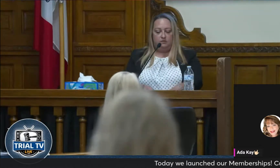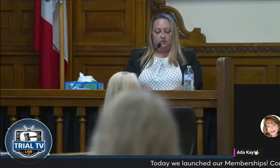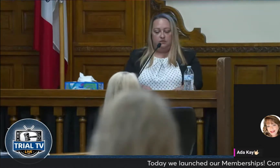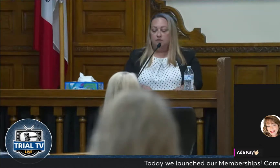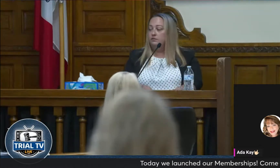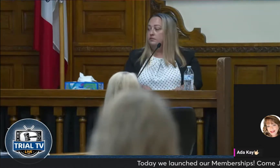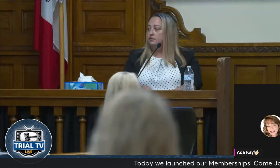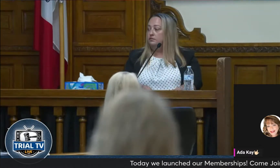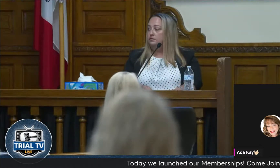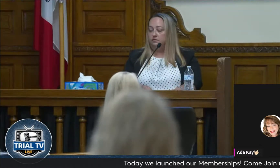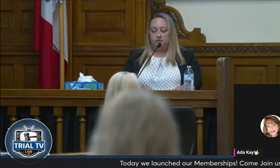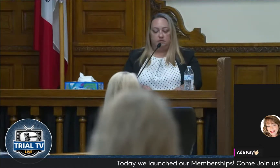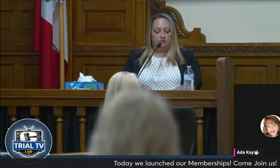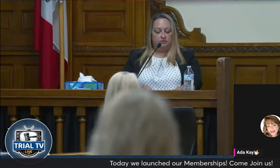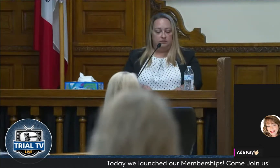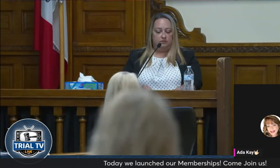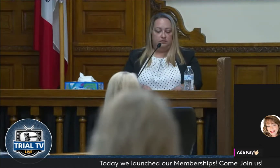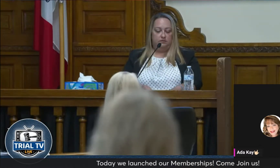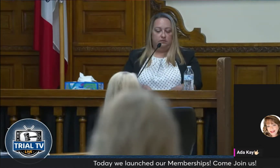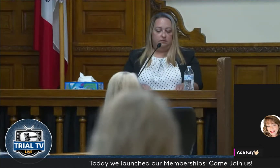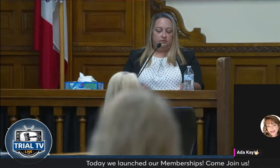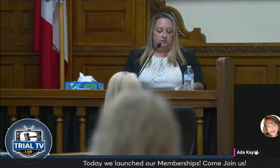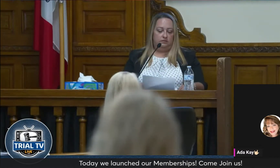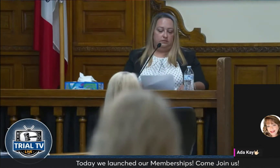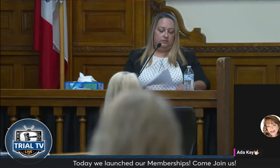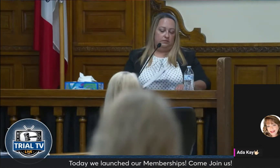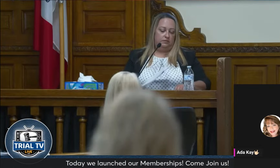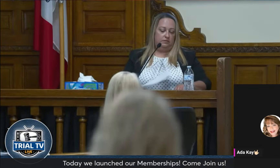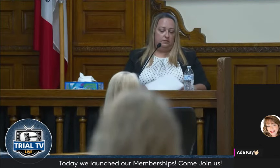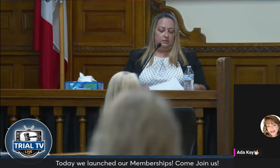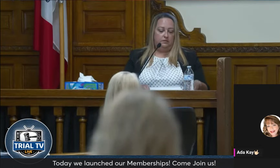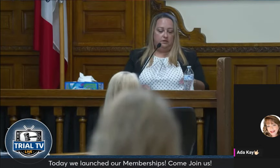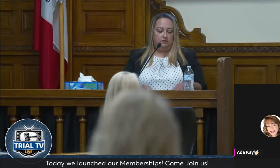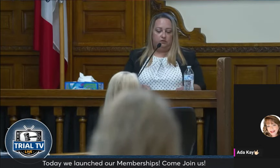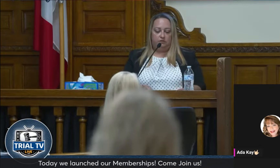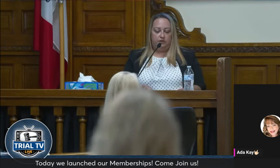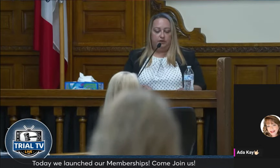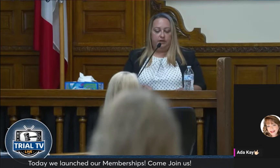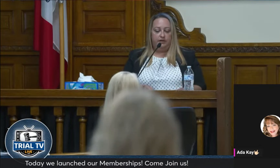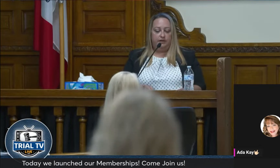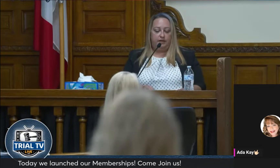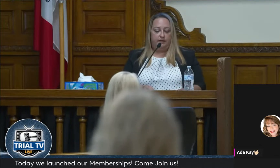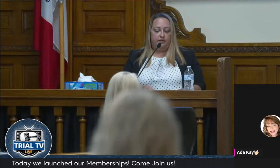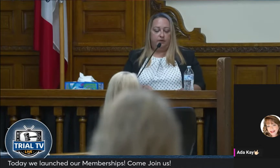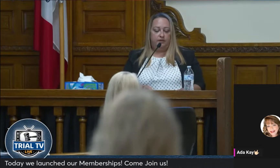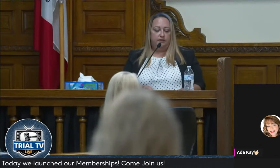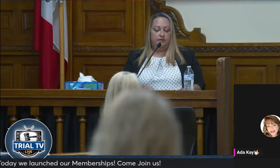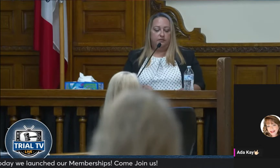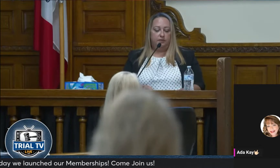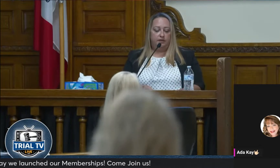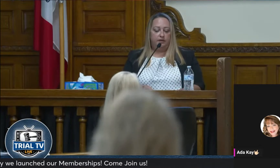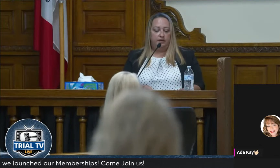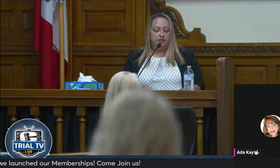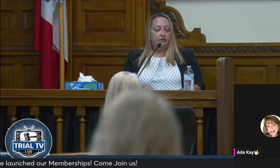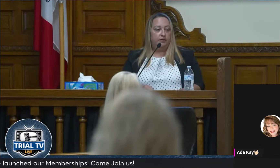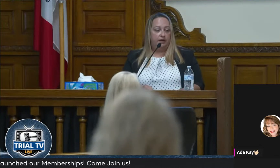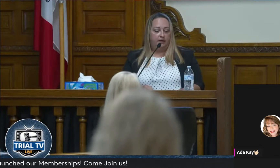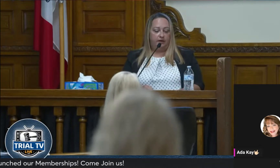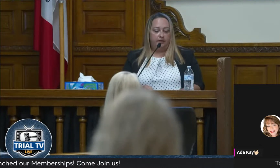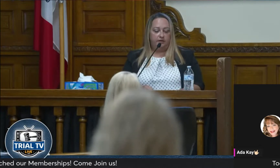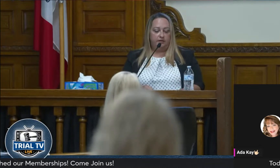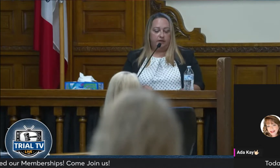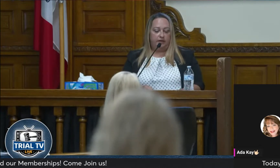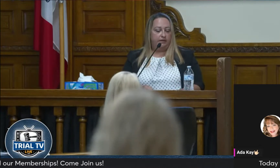in your report dated March 4th? Screening indicated the presence of blood on